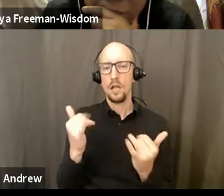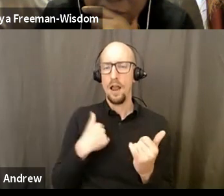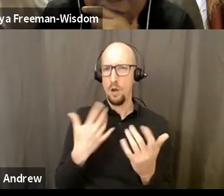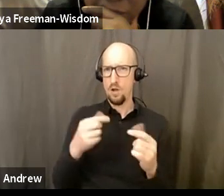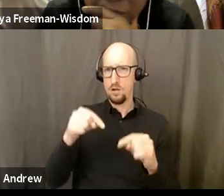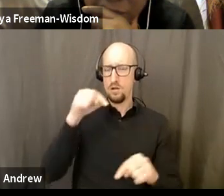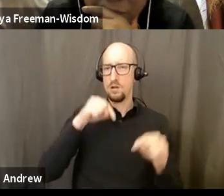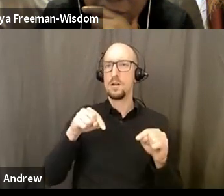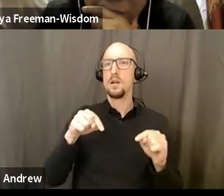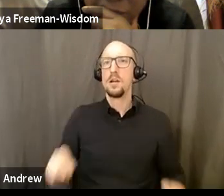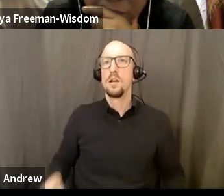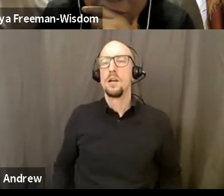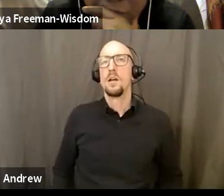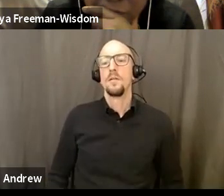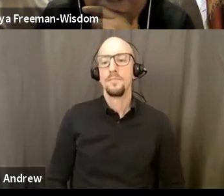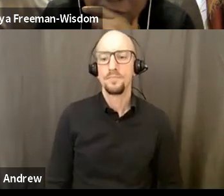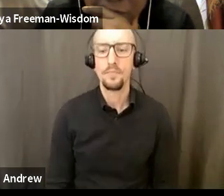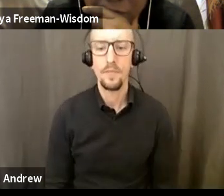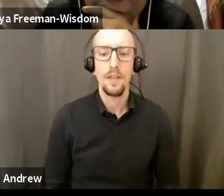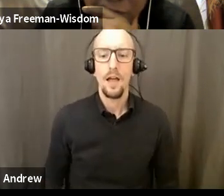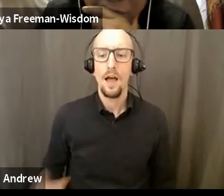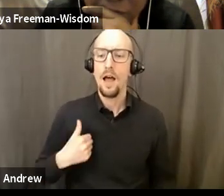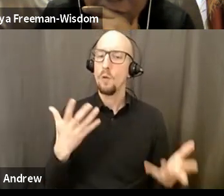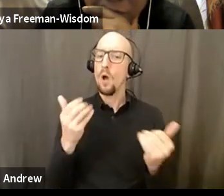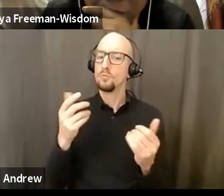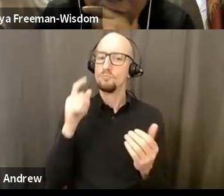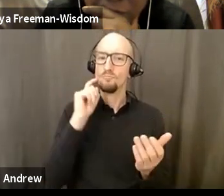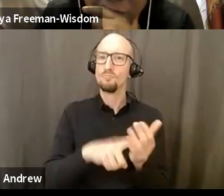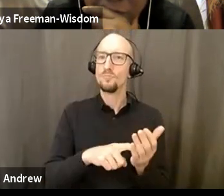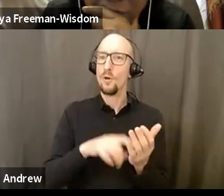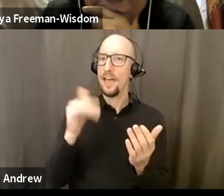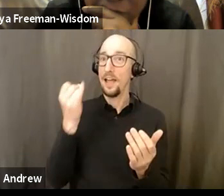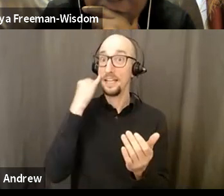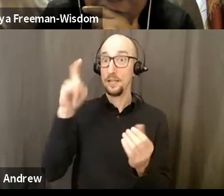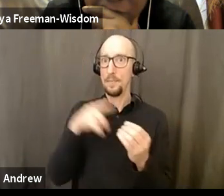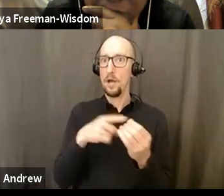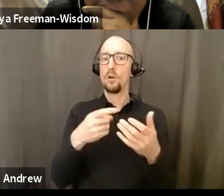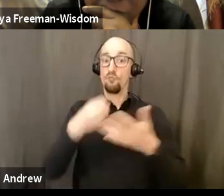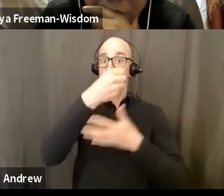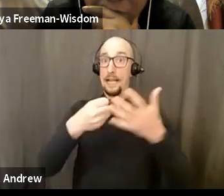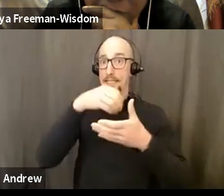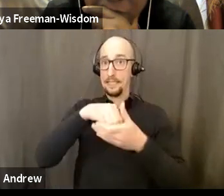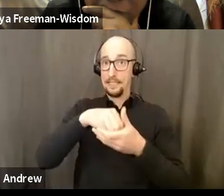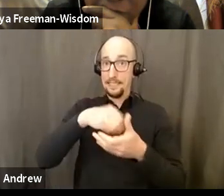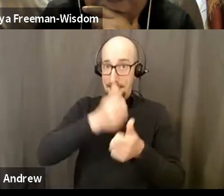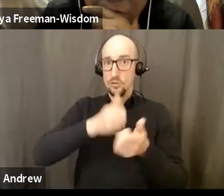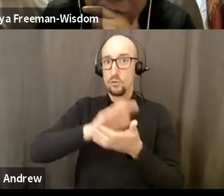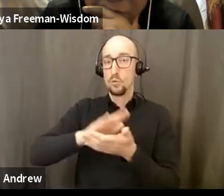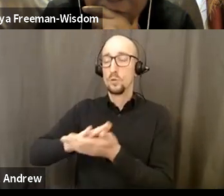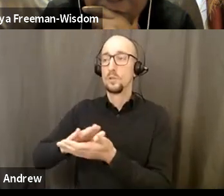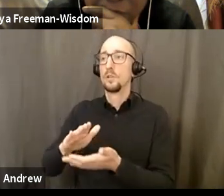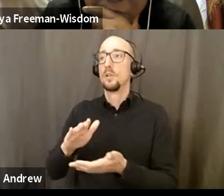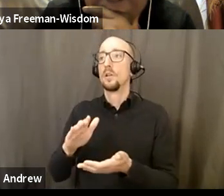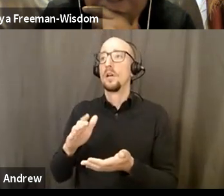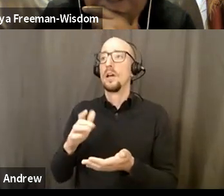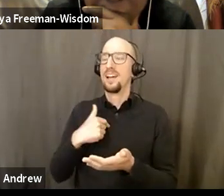Then I just wanted to note about the suggestion of ranking within schools, to just give a general